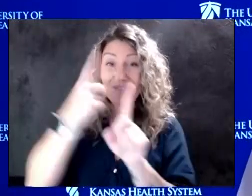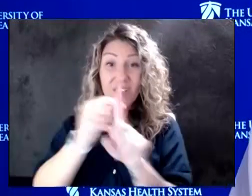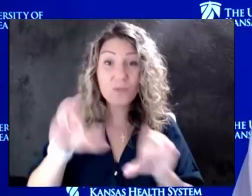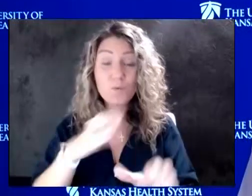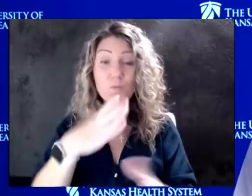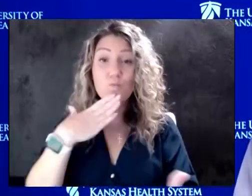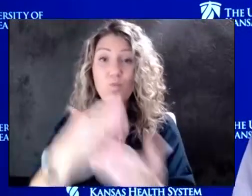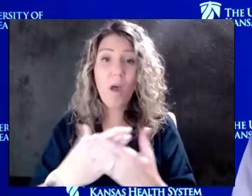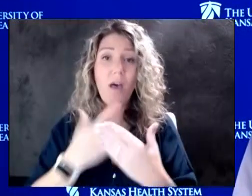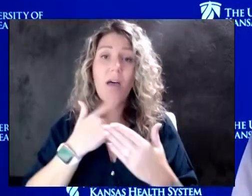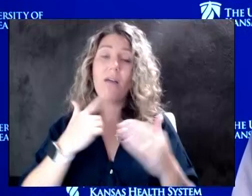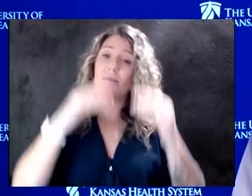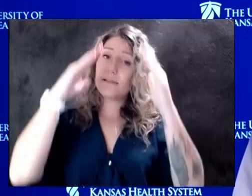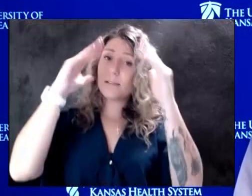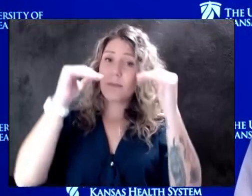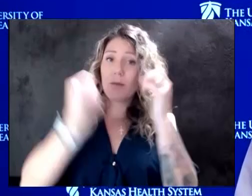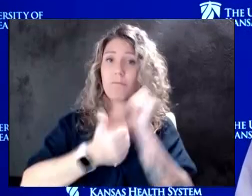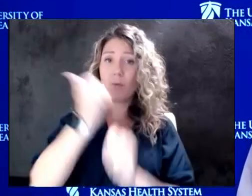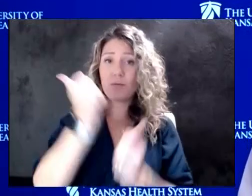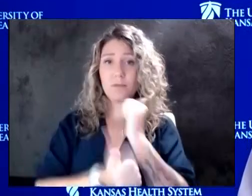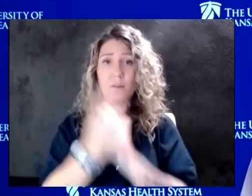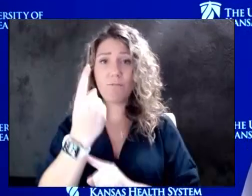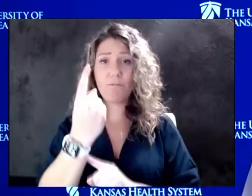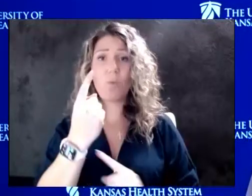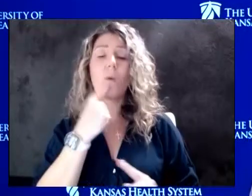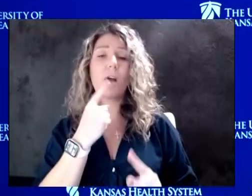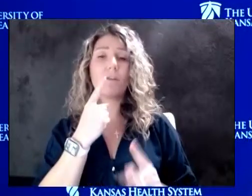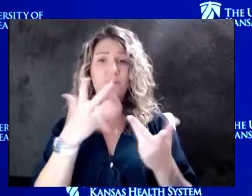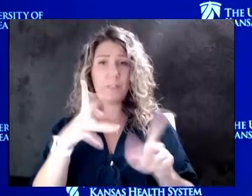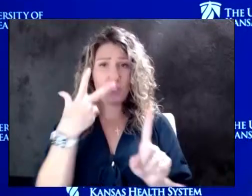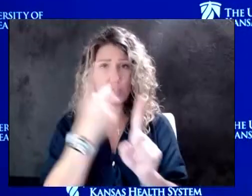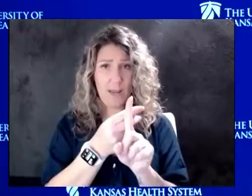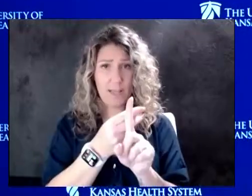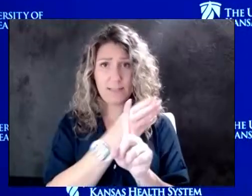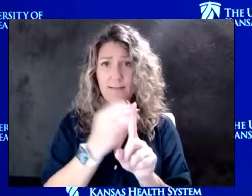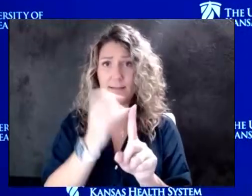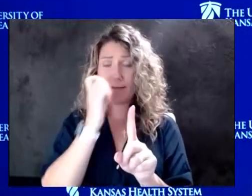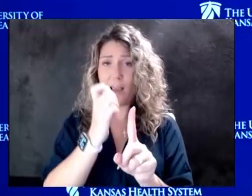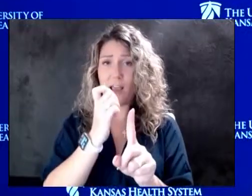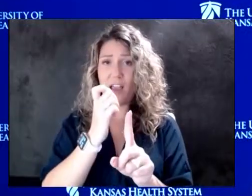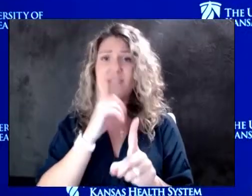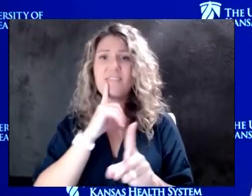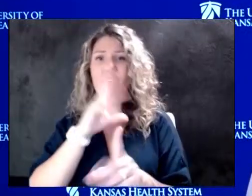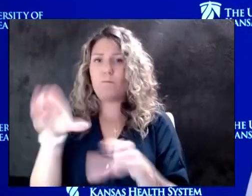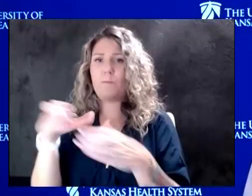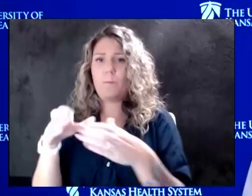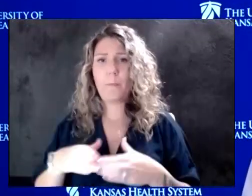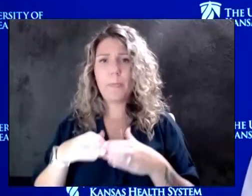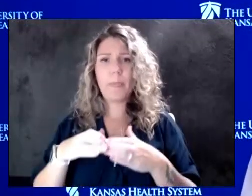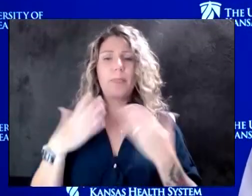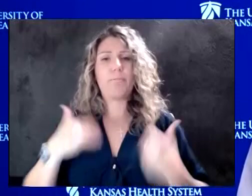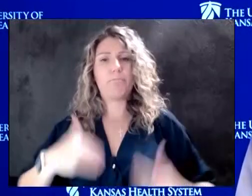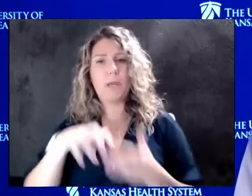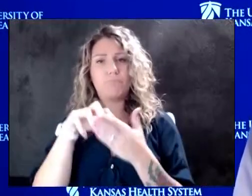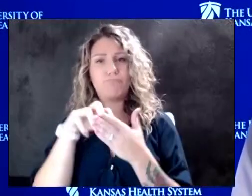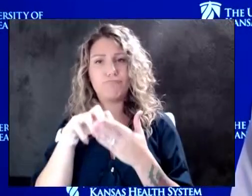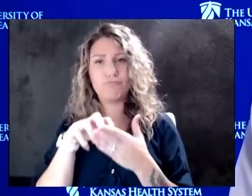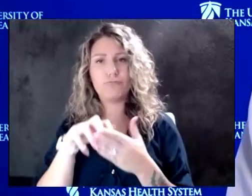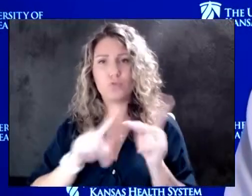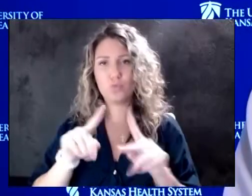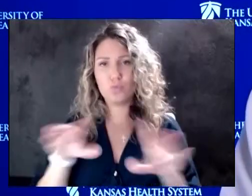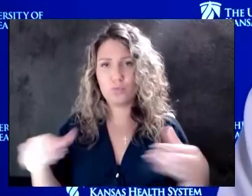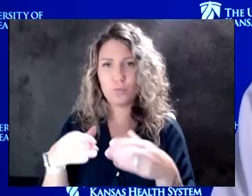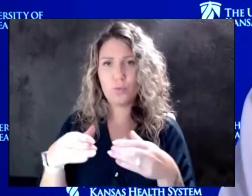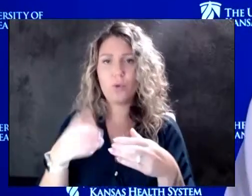expect, most everybody who's gotten vaccinated, and if they don't fall in those immune compromised populations, they are going to have